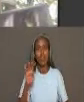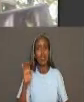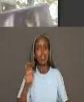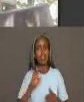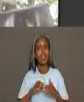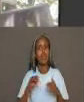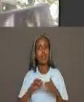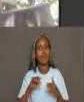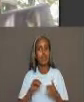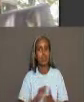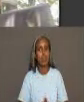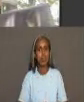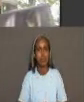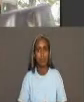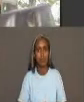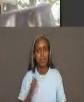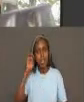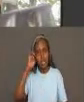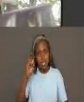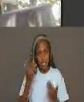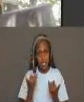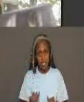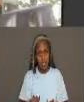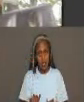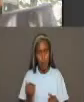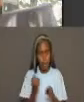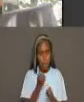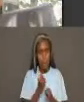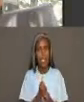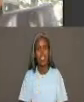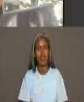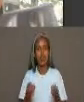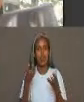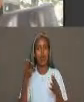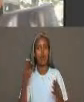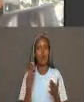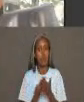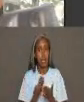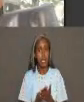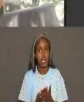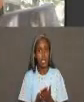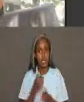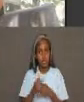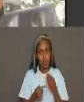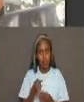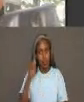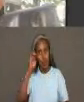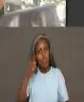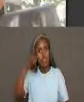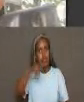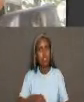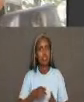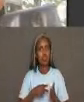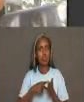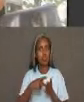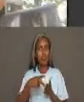birr. He is now making more money, so he must also pay